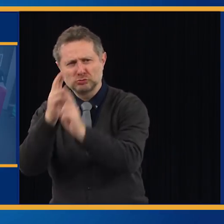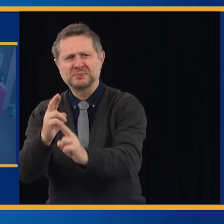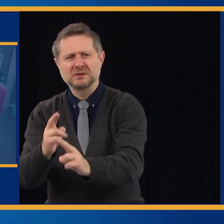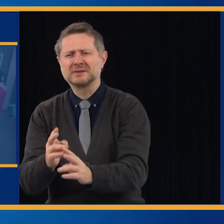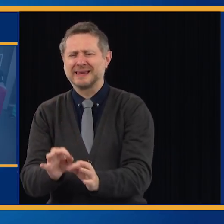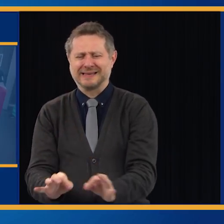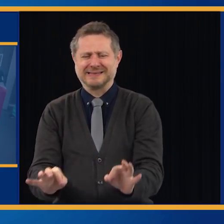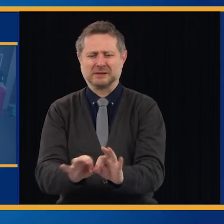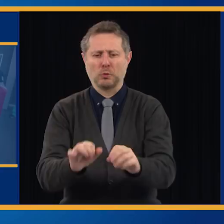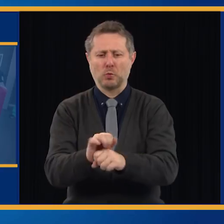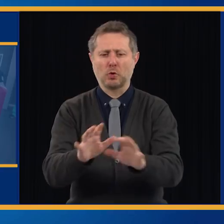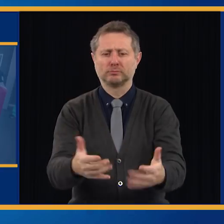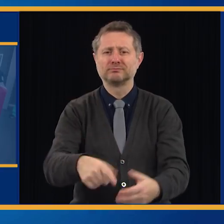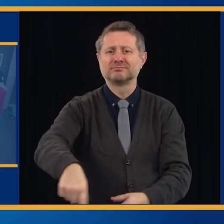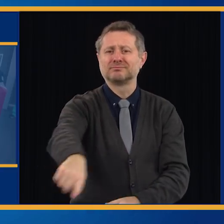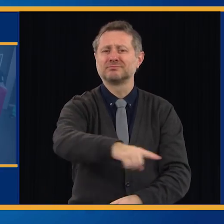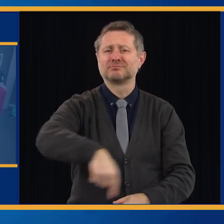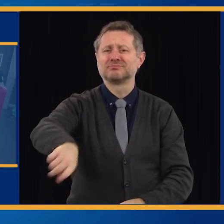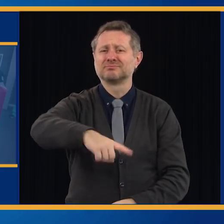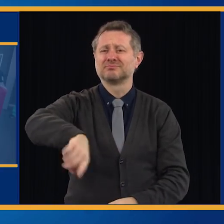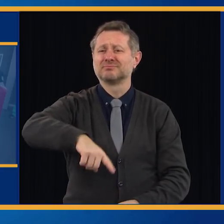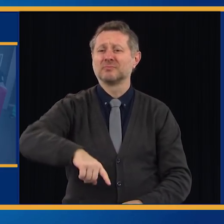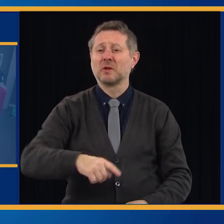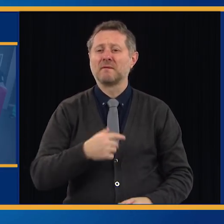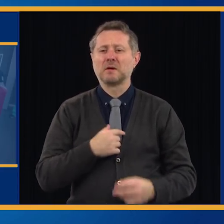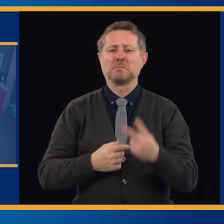I had two nightmares when this started.